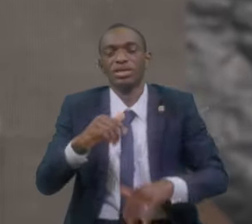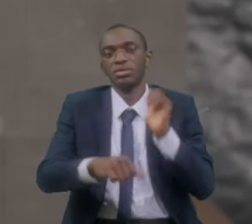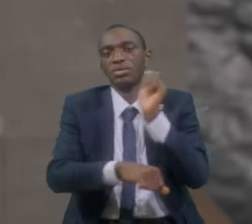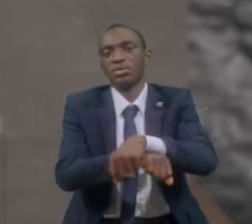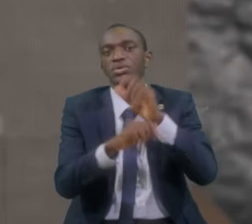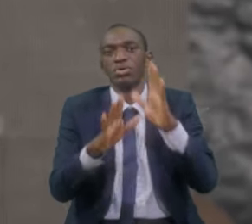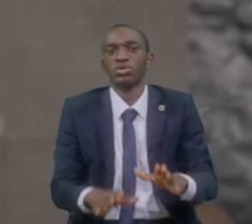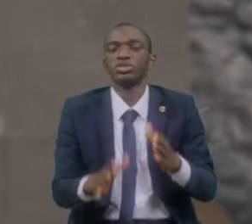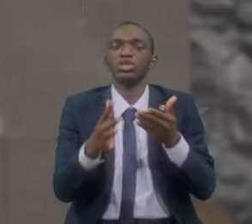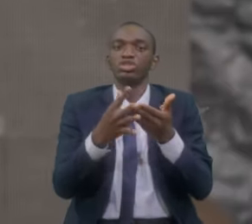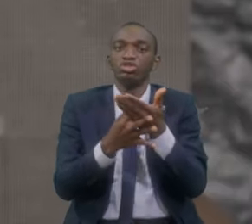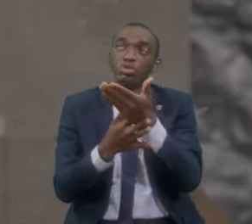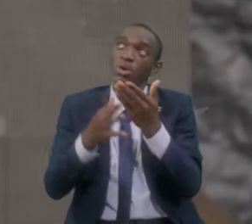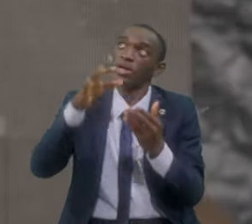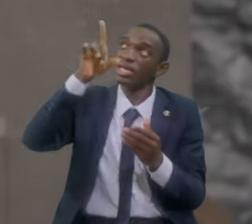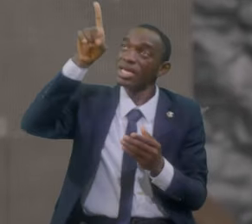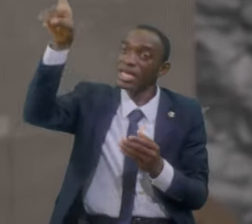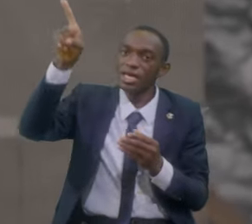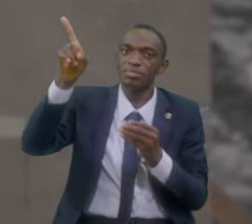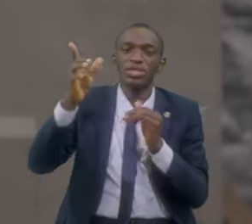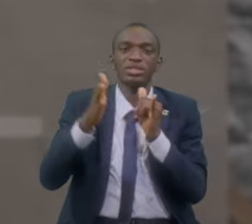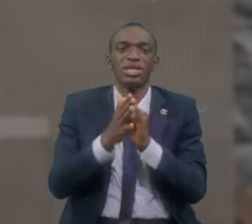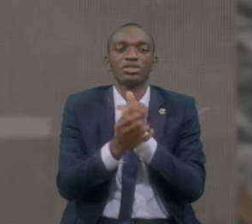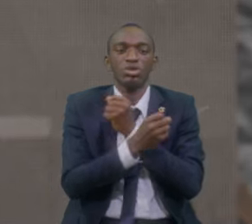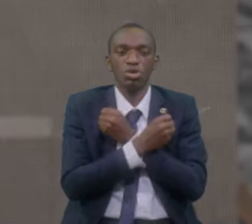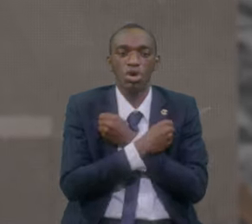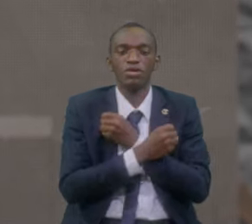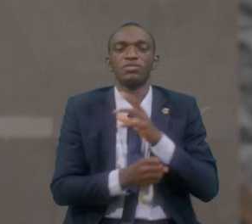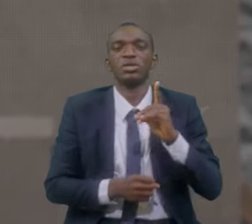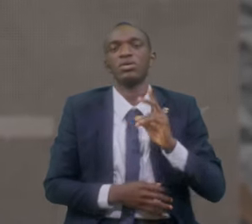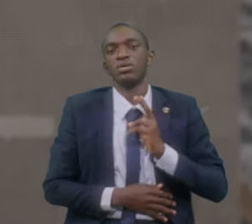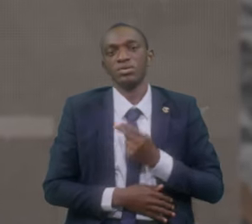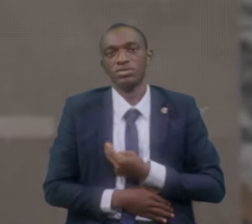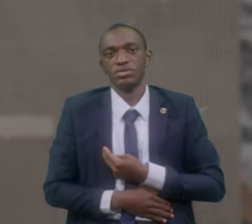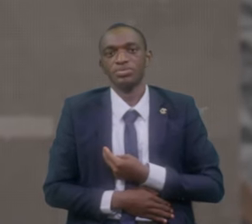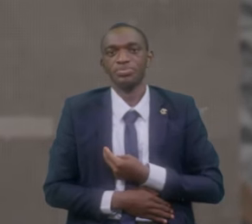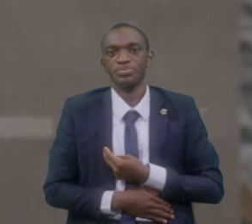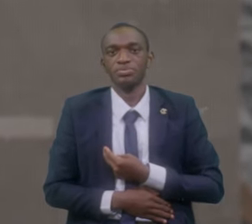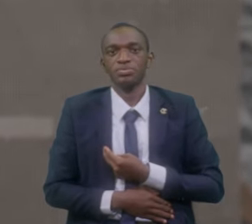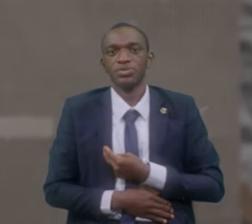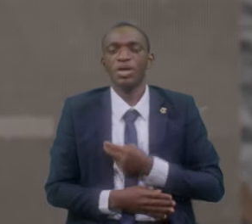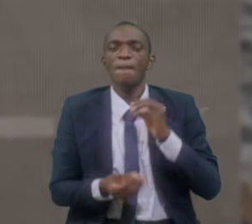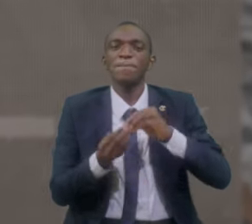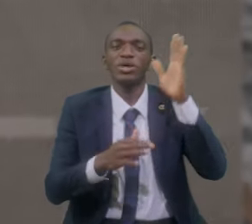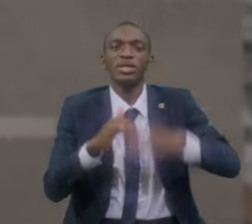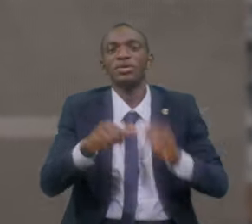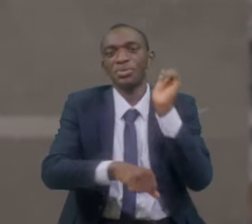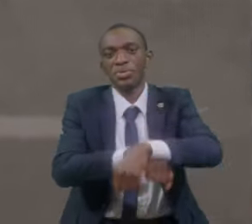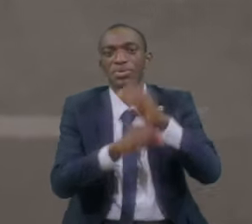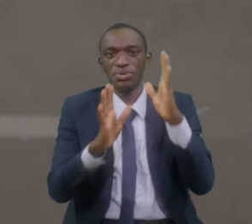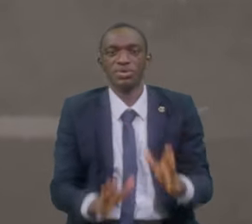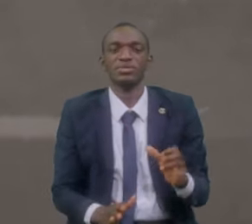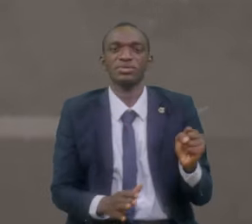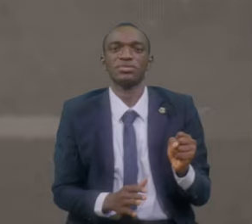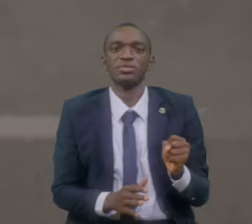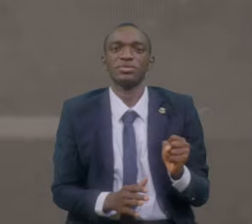through him that loved us. More than conquerors.